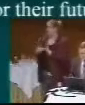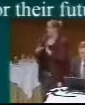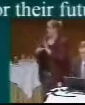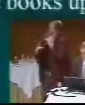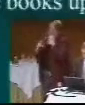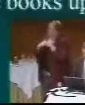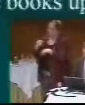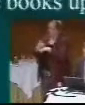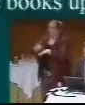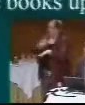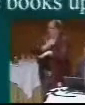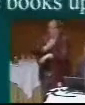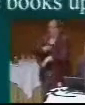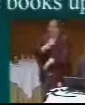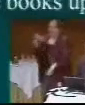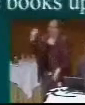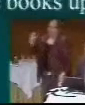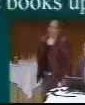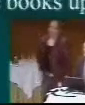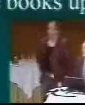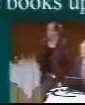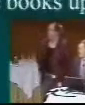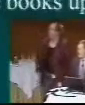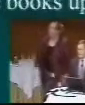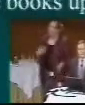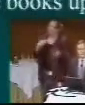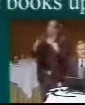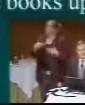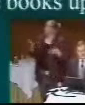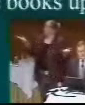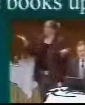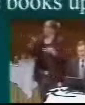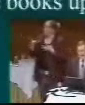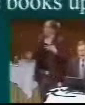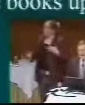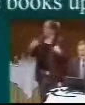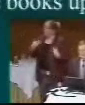too. So what are our options?